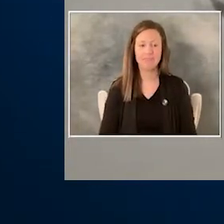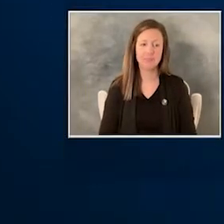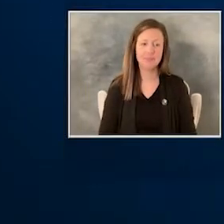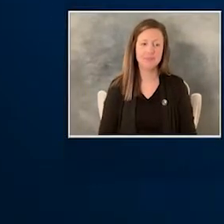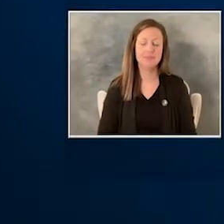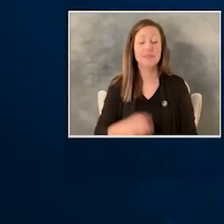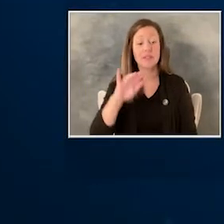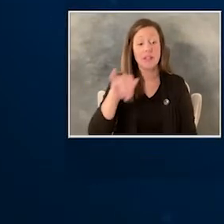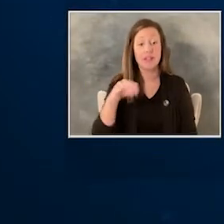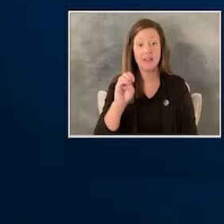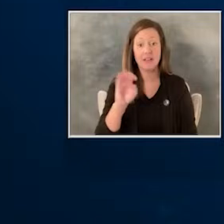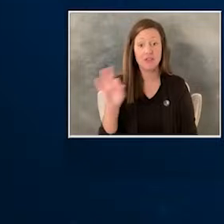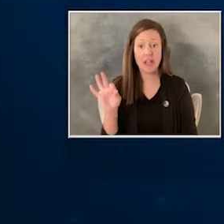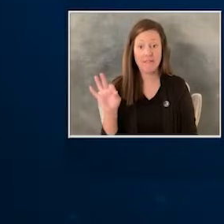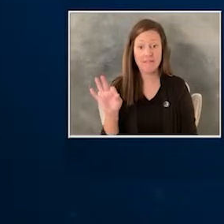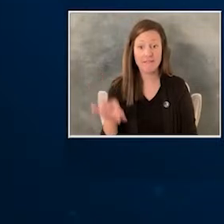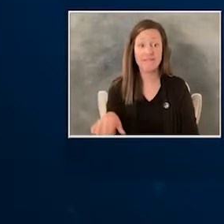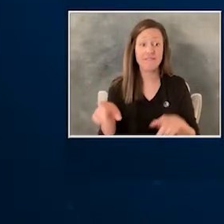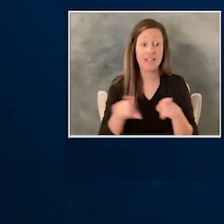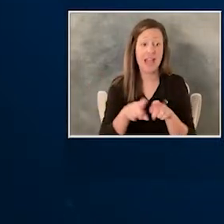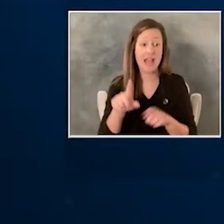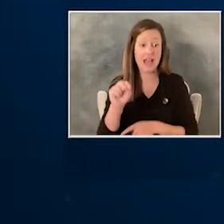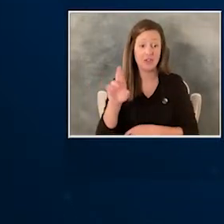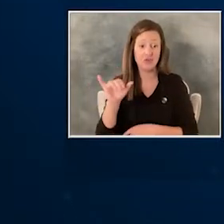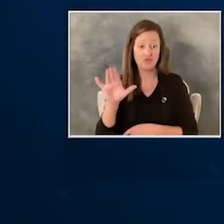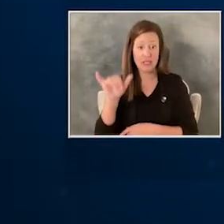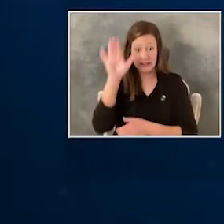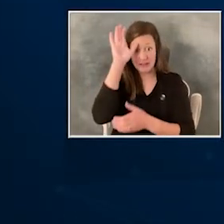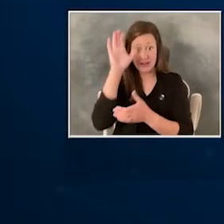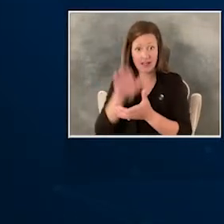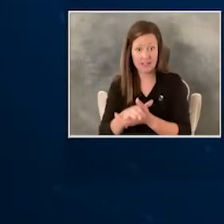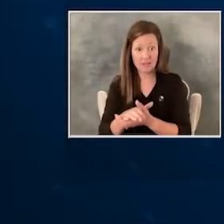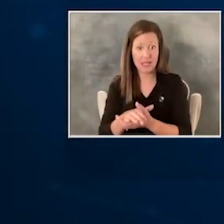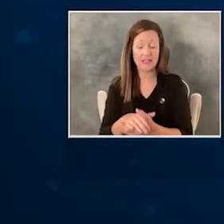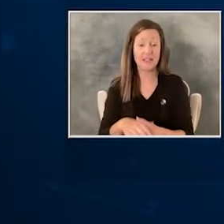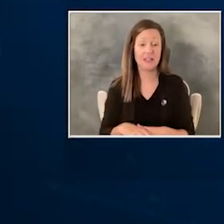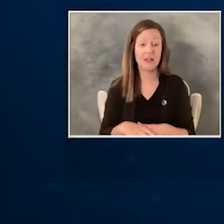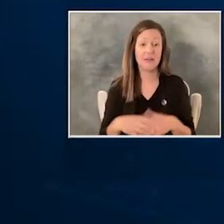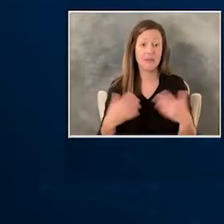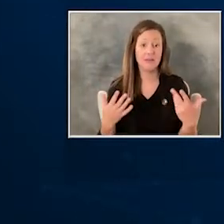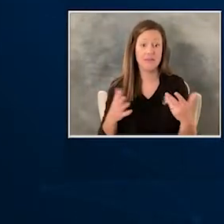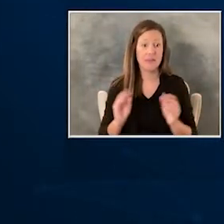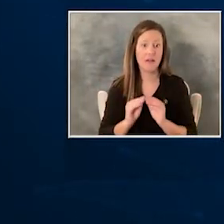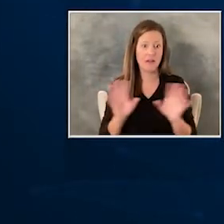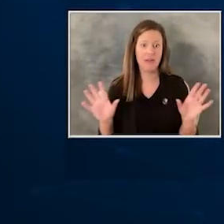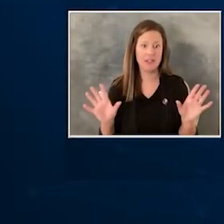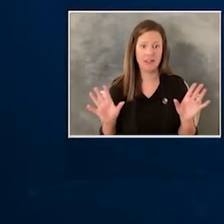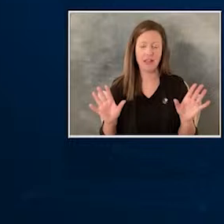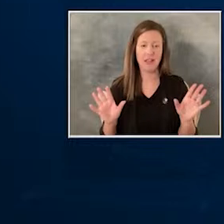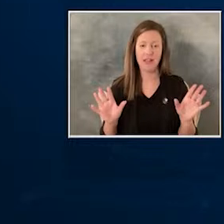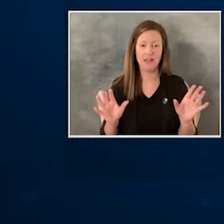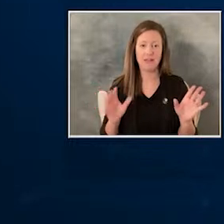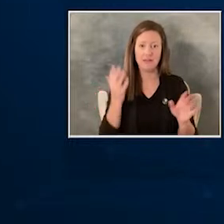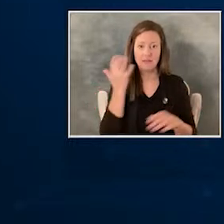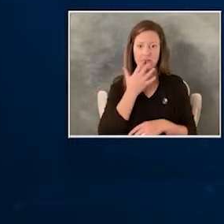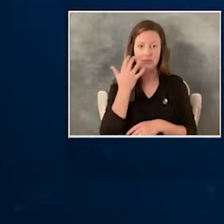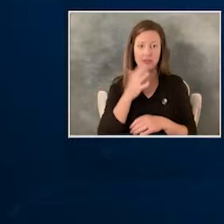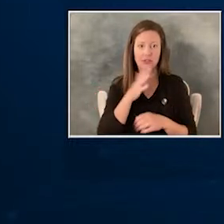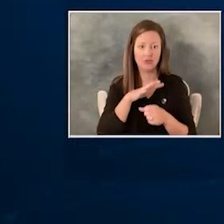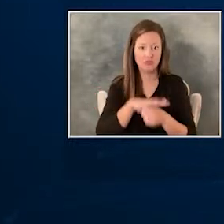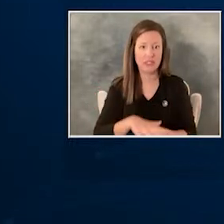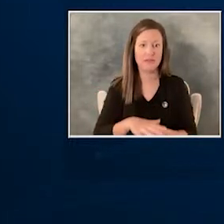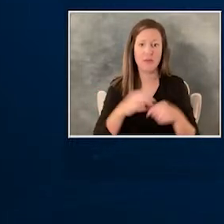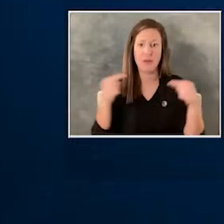Jeff, as Tracy's husband, it's obviously unbelievably stressful and painful to watch your